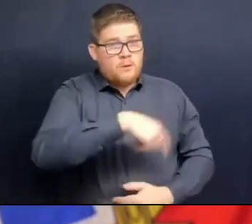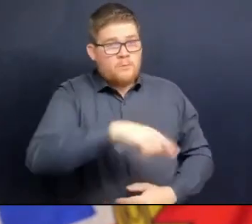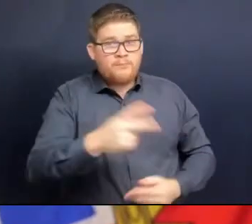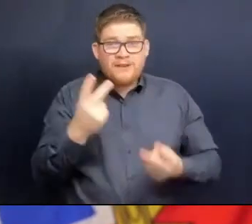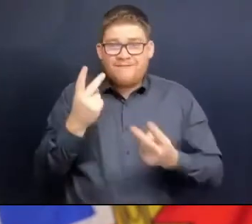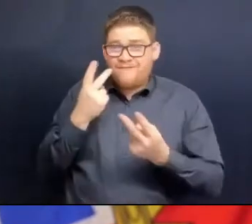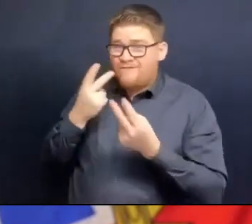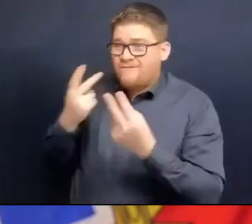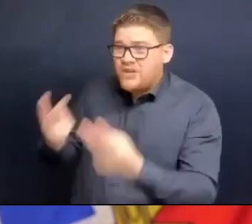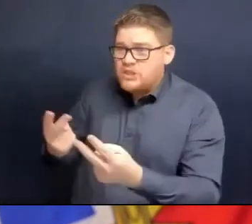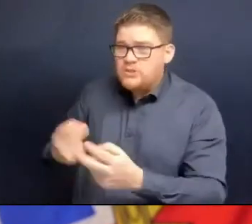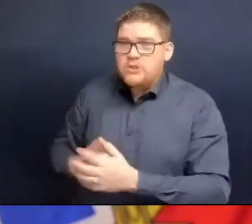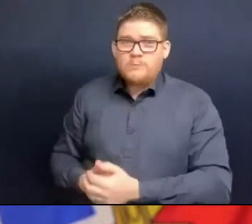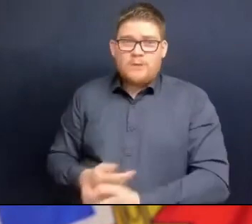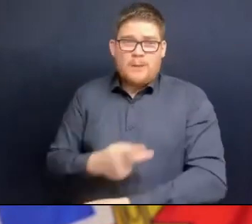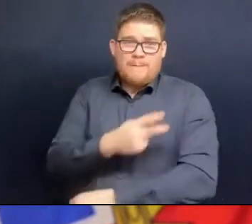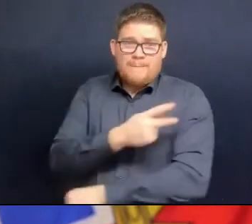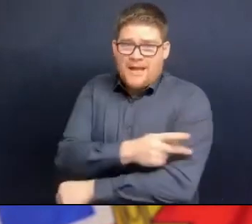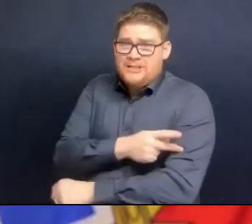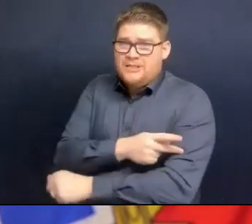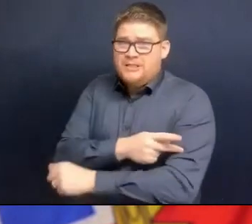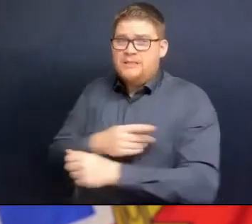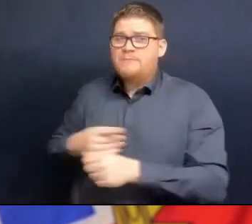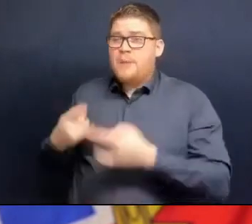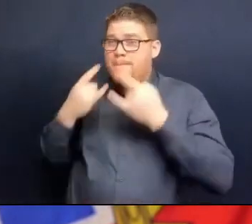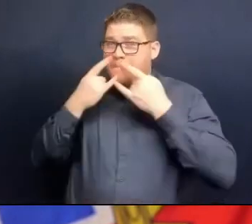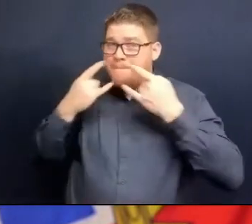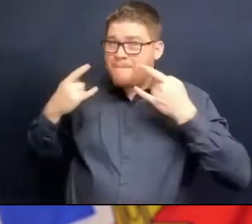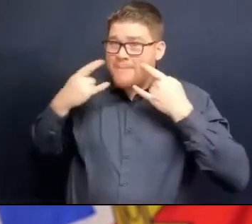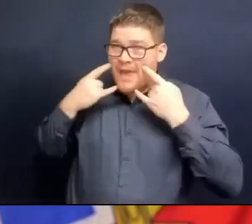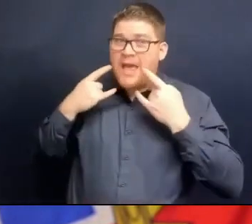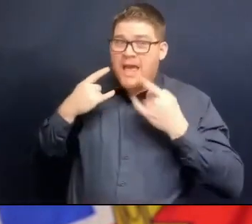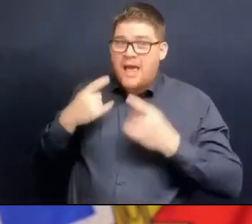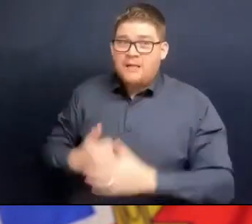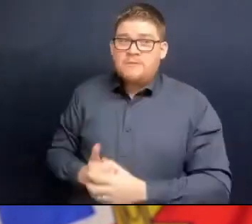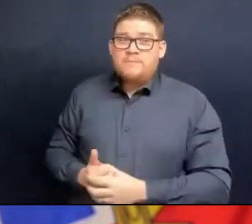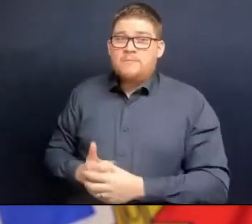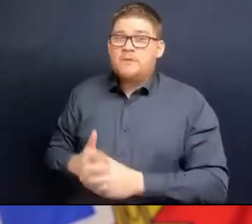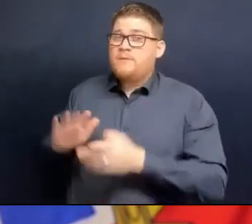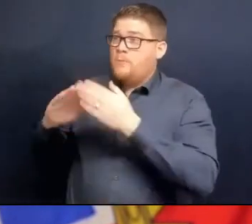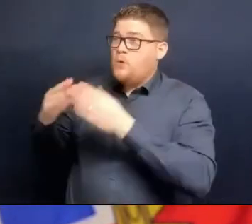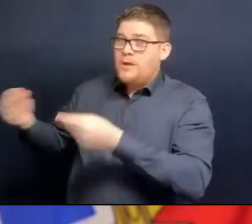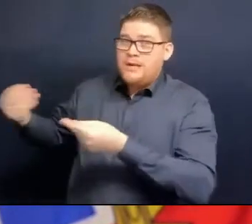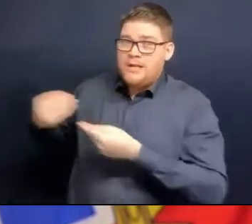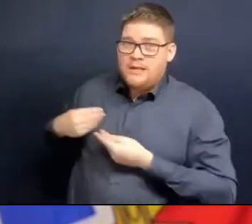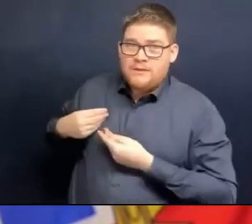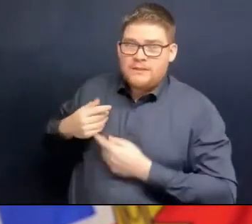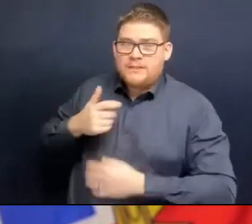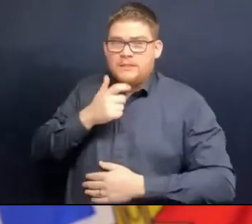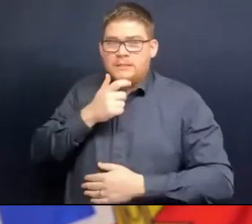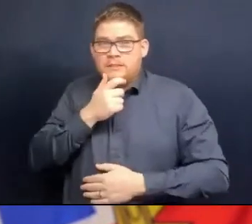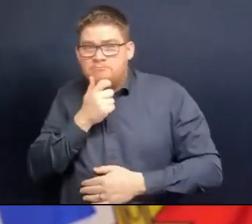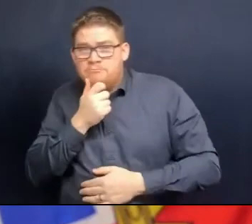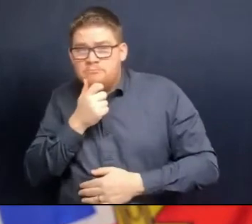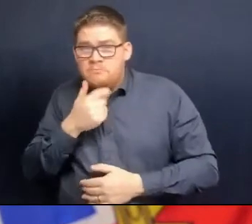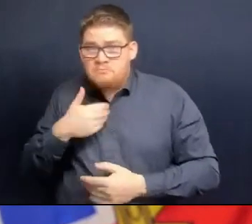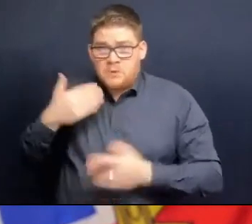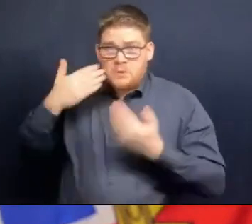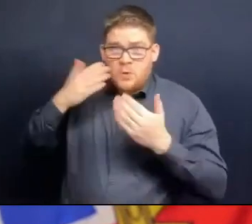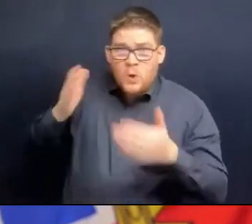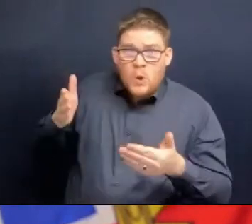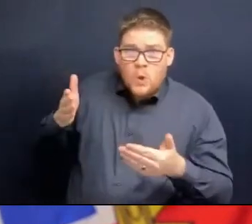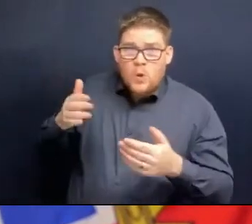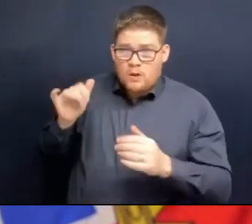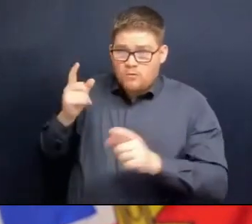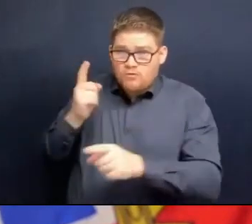healthcare setting with a mask that they may have got in the community, we don't have an understanding of the quality